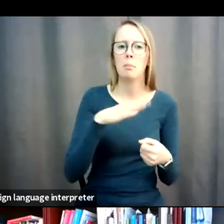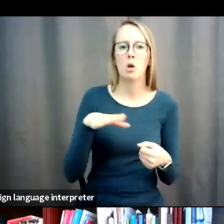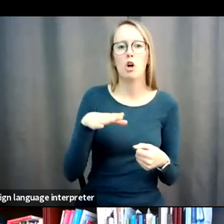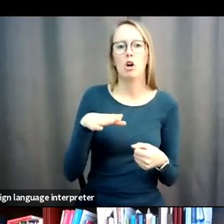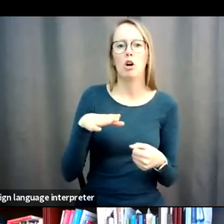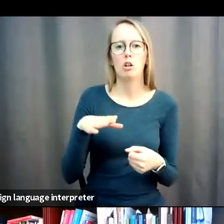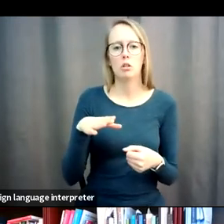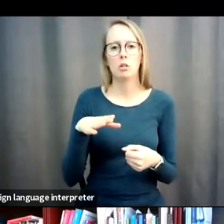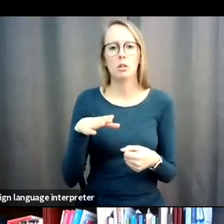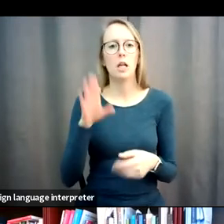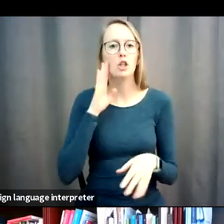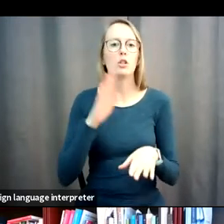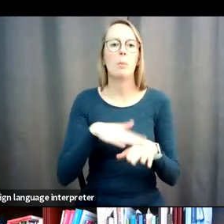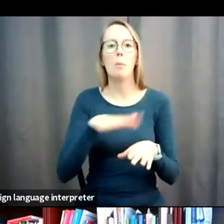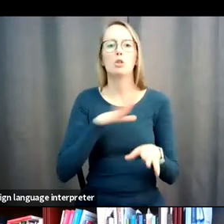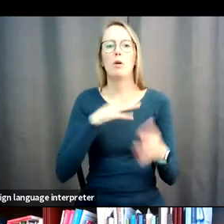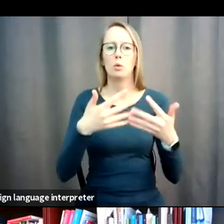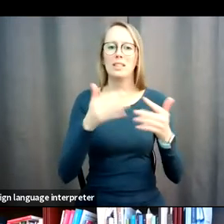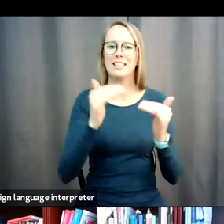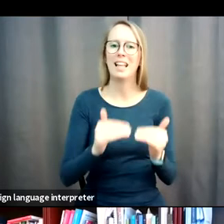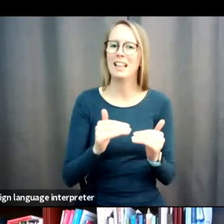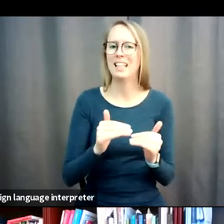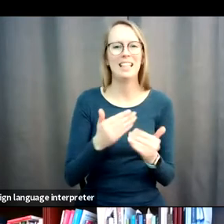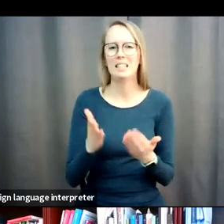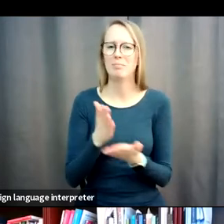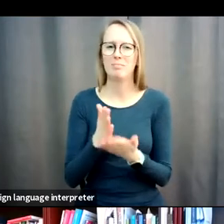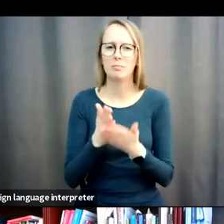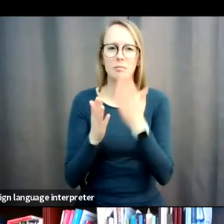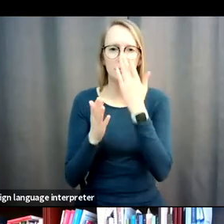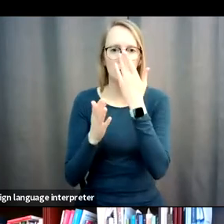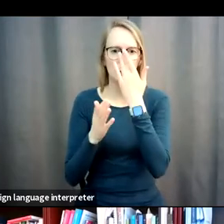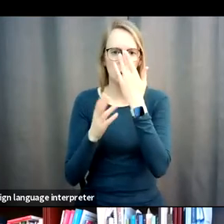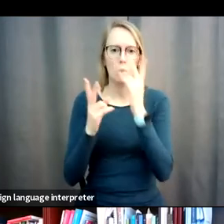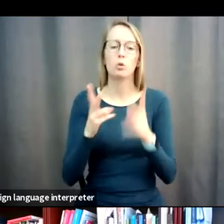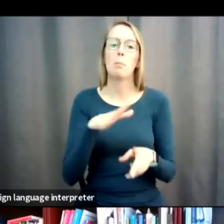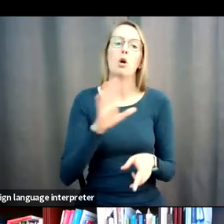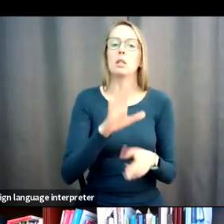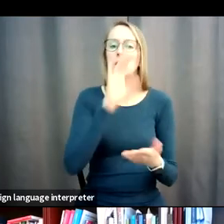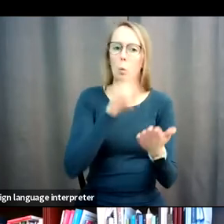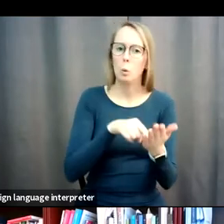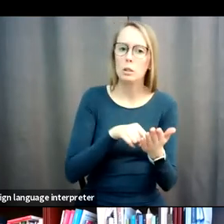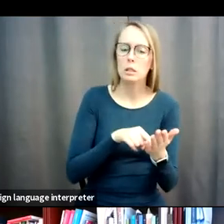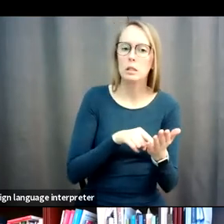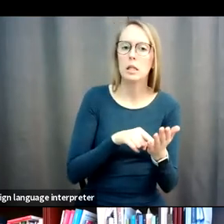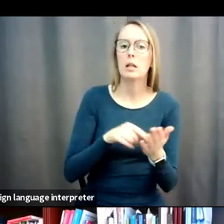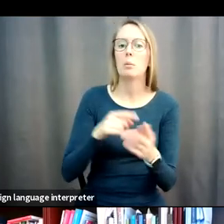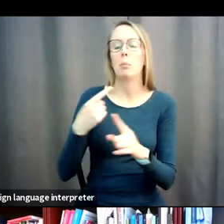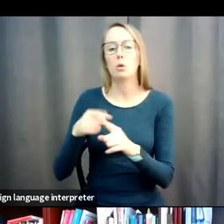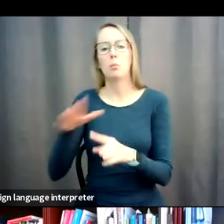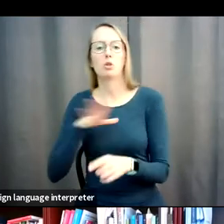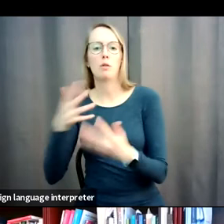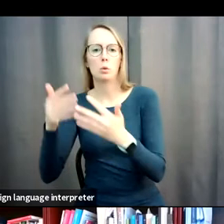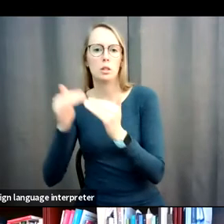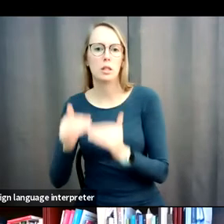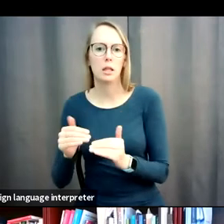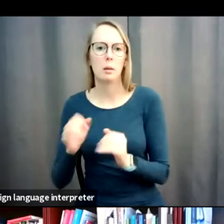not properly realized. It also said that the views of children, including children with disabilities, should be given due weight in